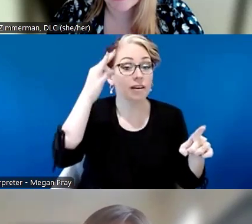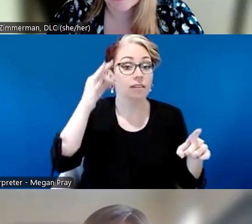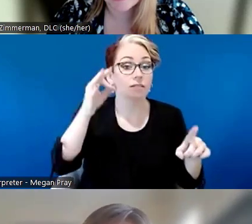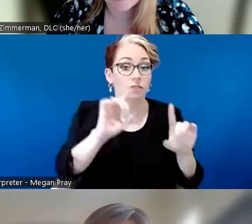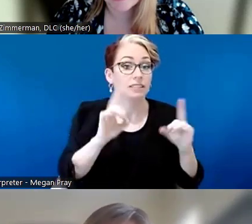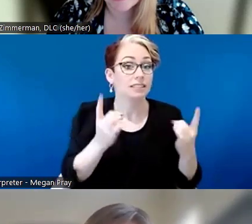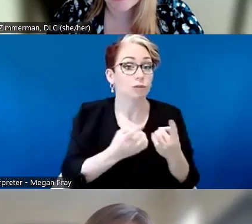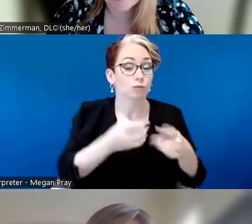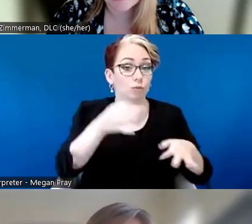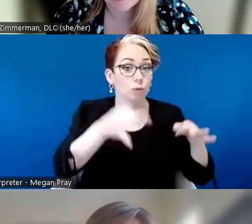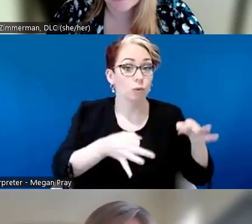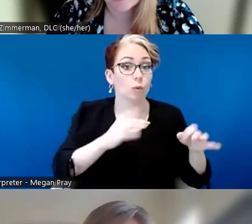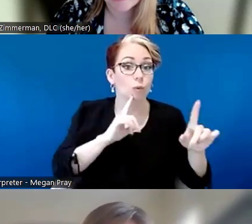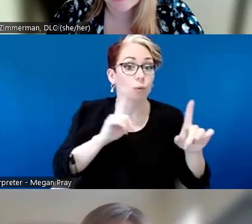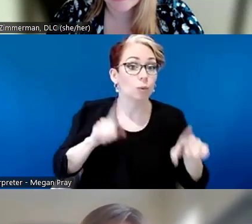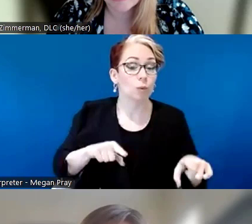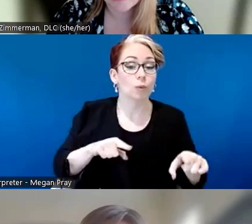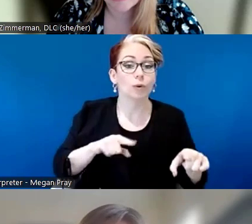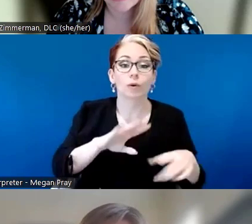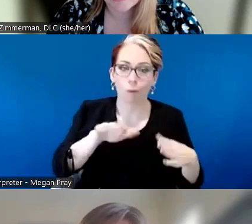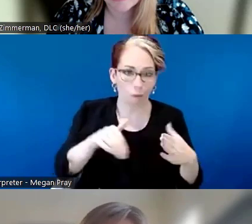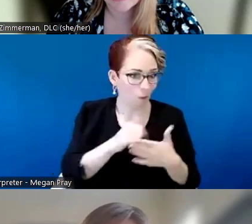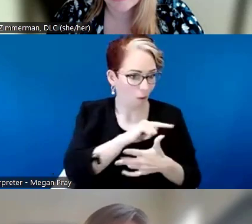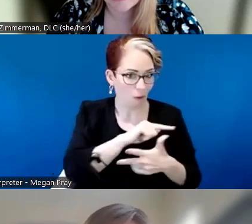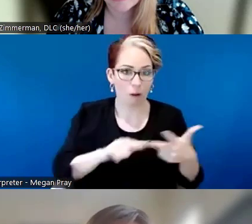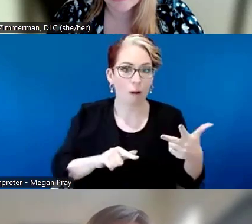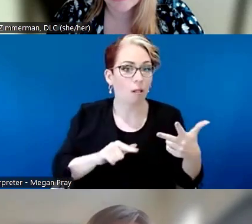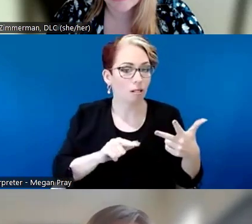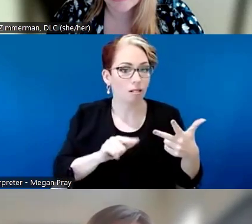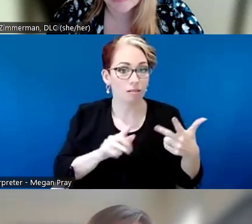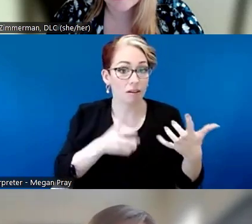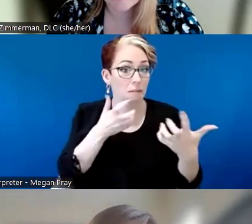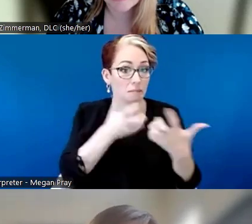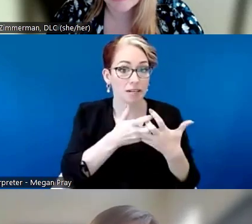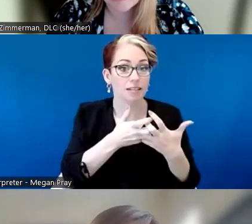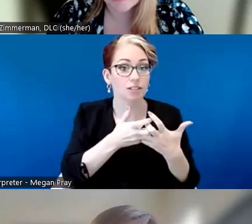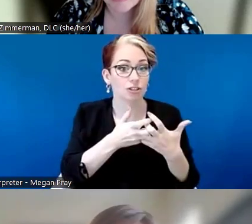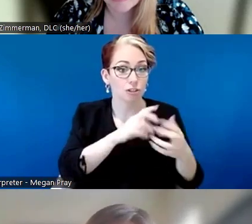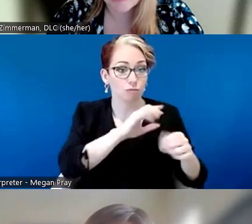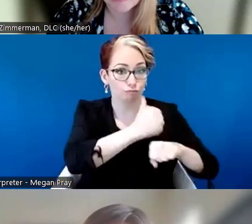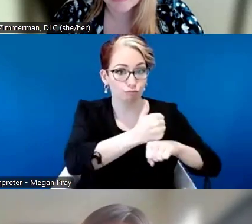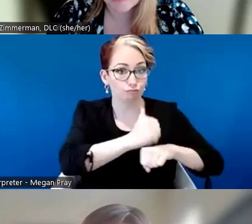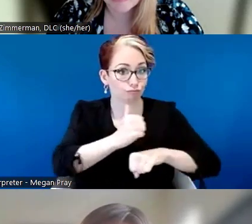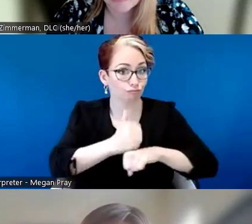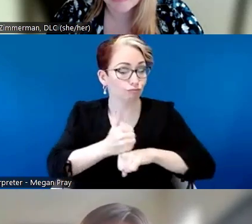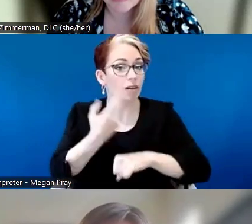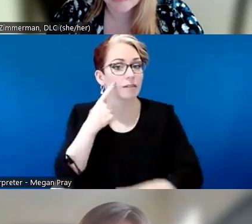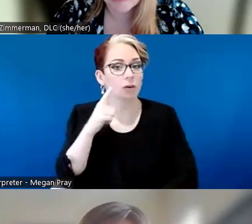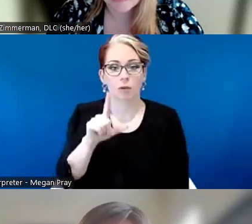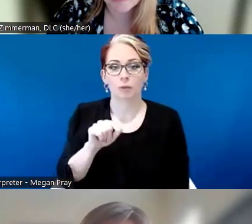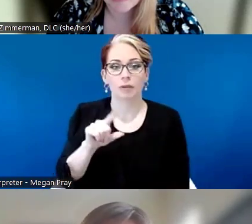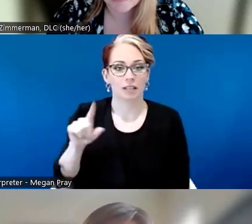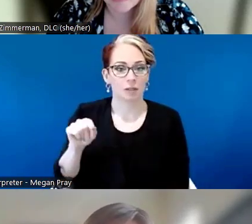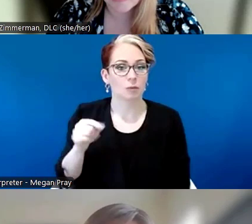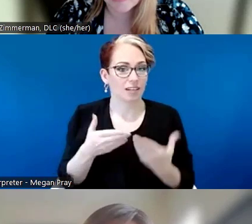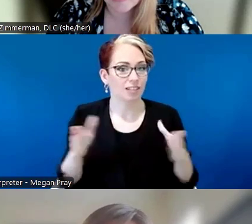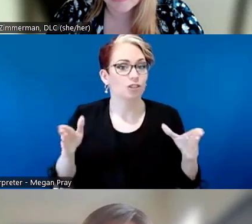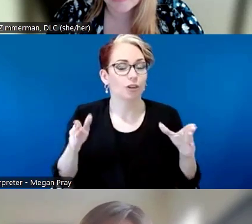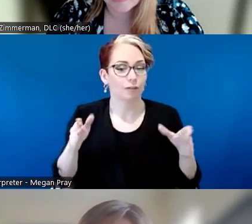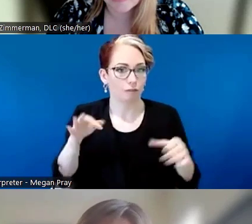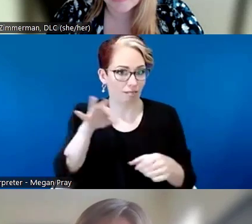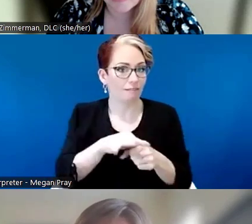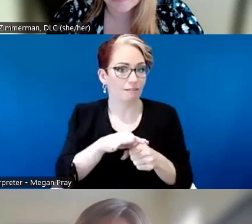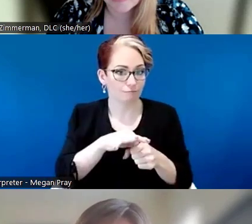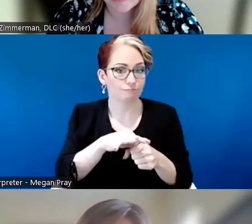order requiring all of those accommodations be put in place for the 2020 general election. And this